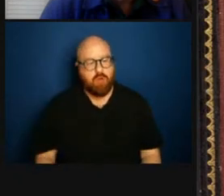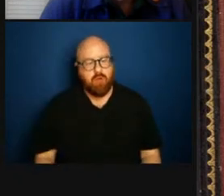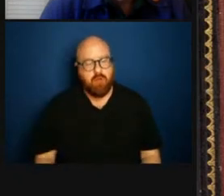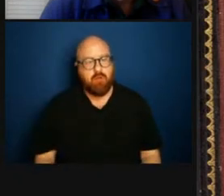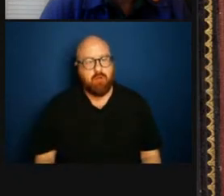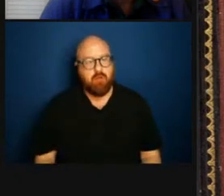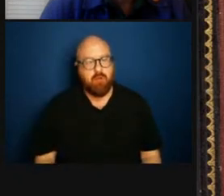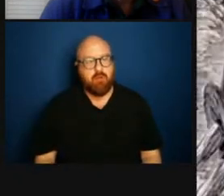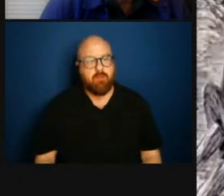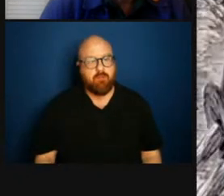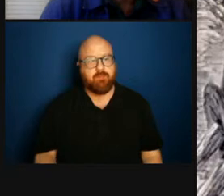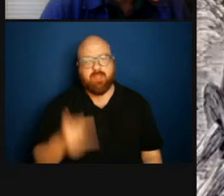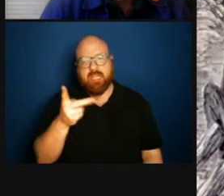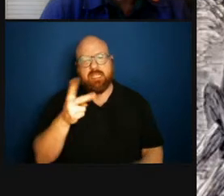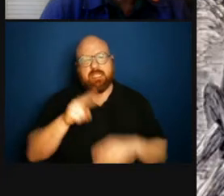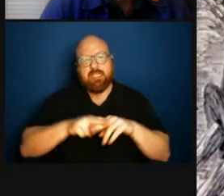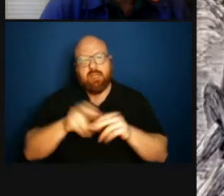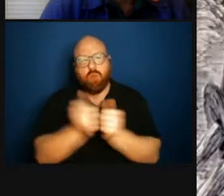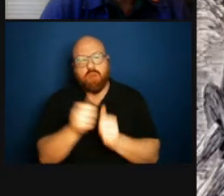time. Next.